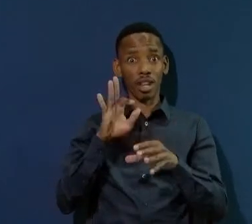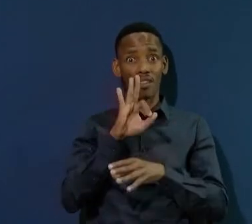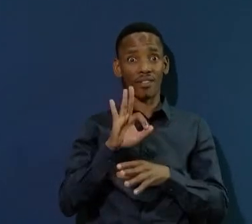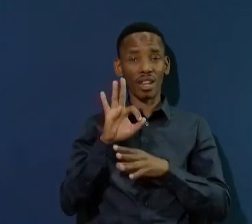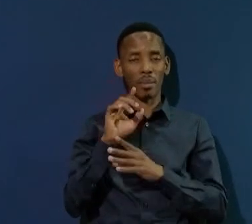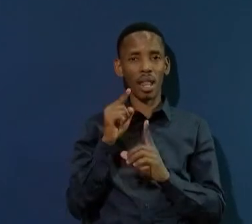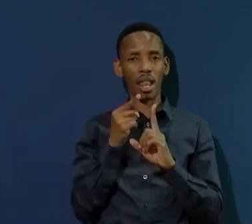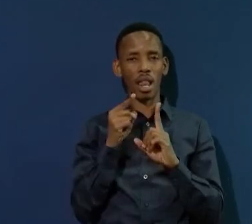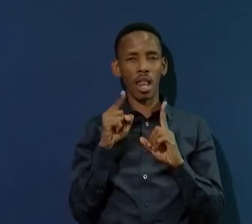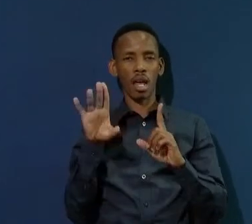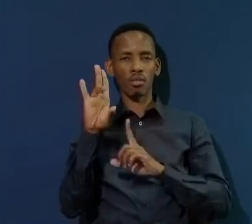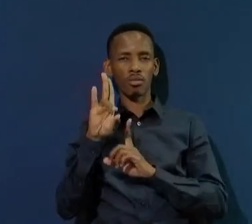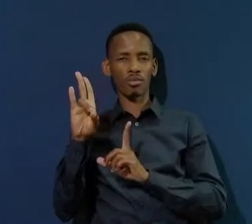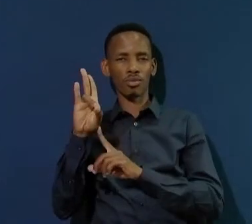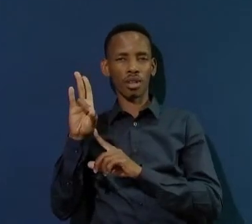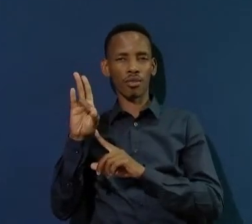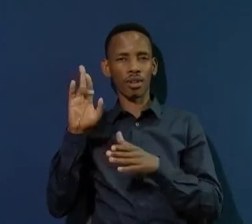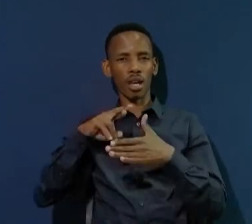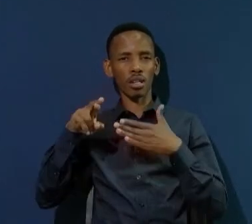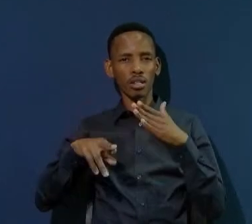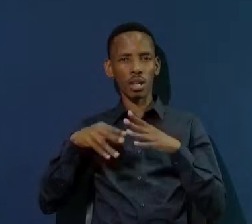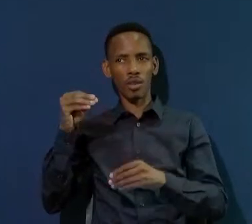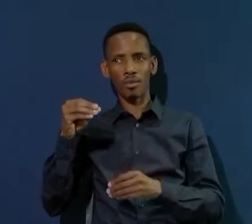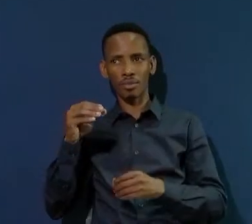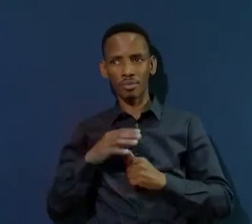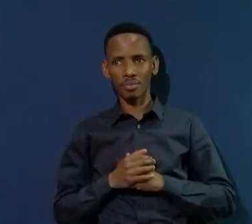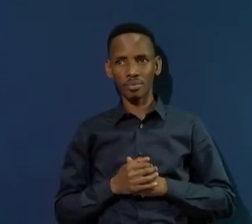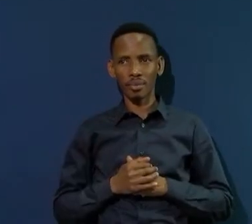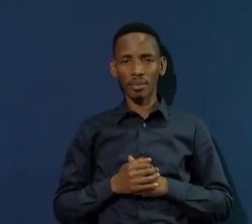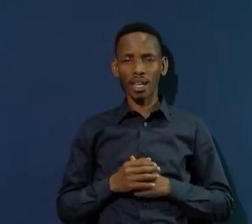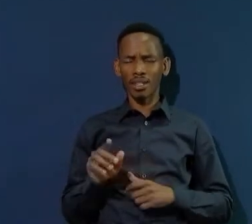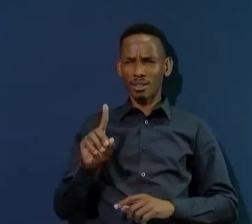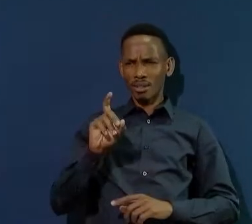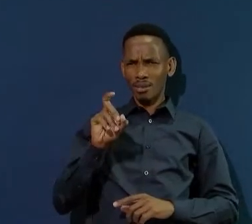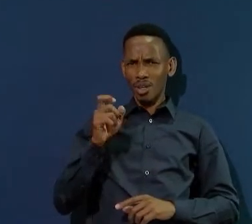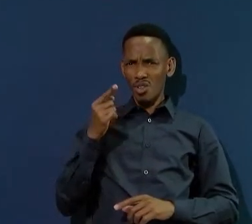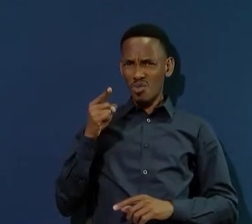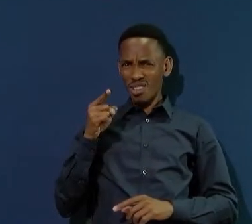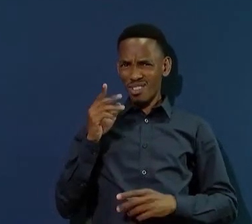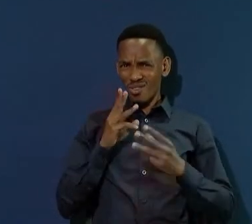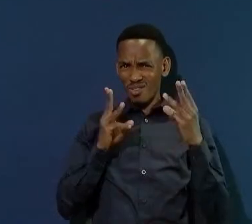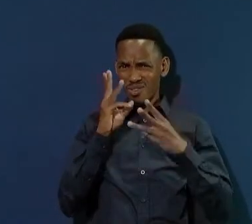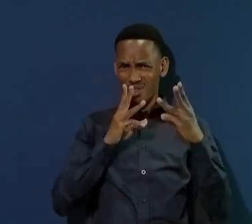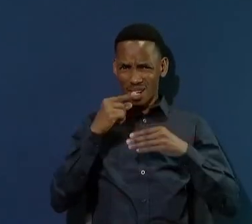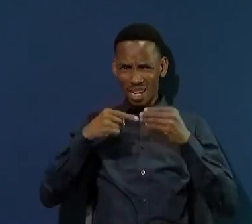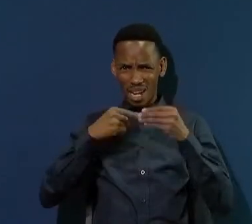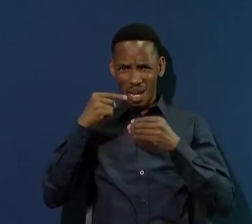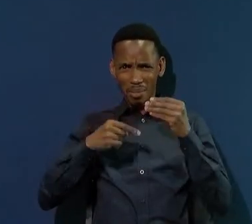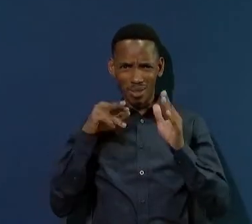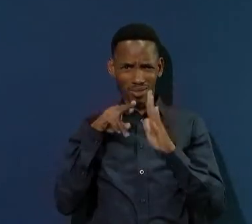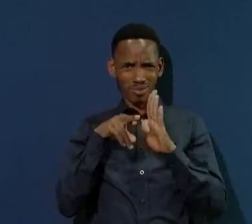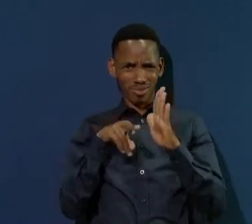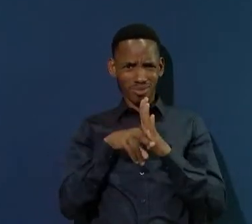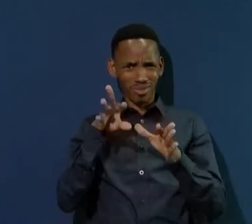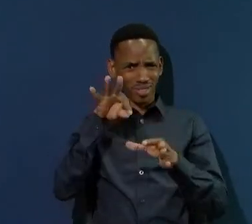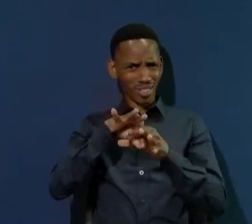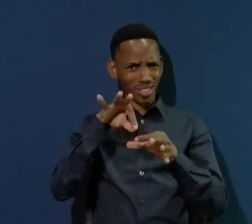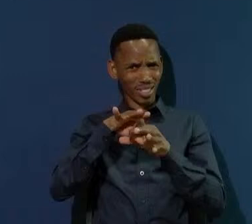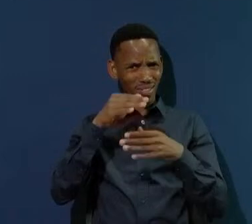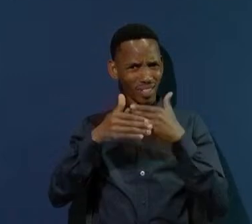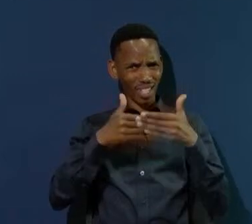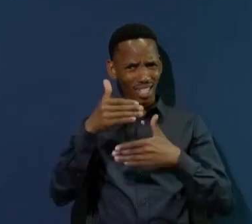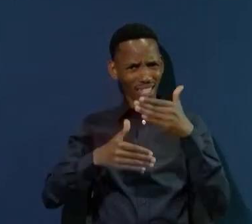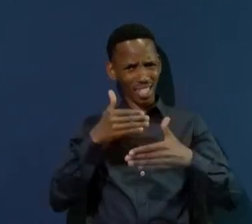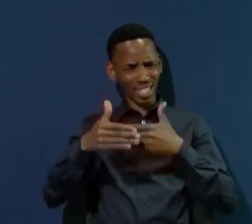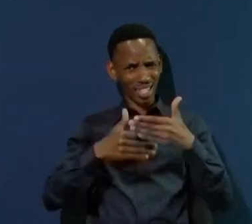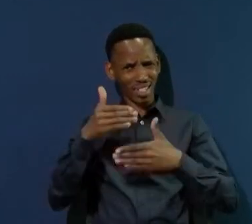Leruo, wa tlhobaela ka tsamaiso e re nang le yone. You know, se gwa ke le sokolla. Ha ke so le